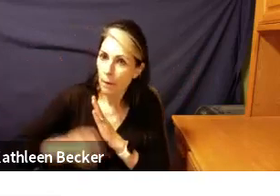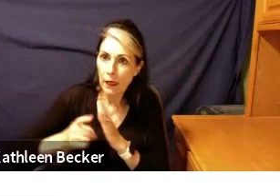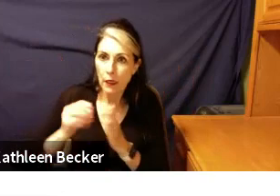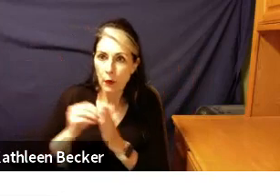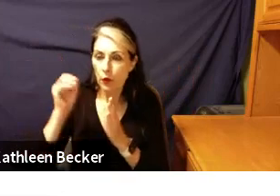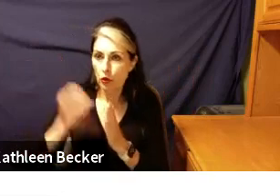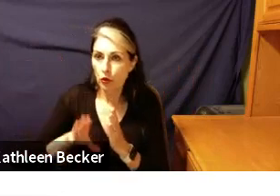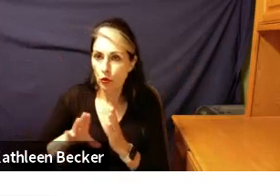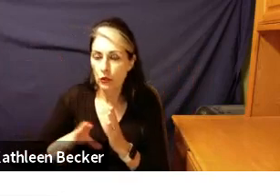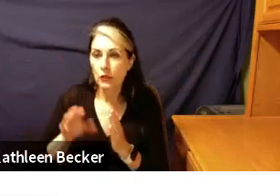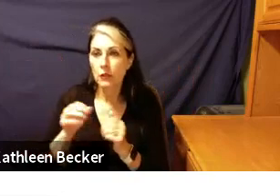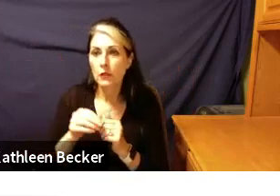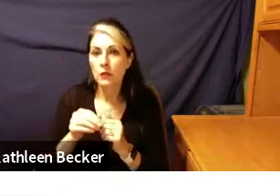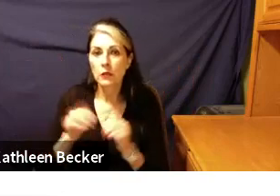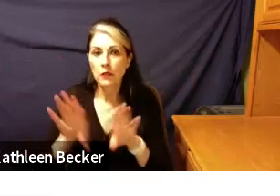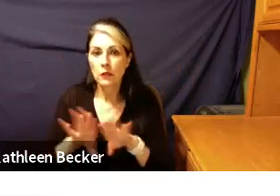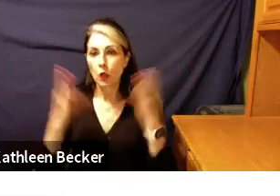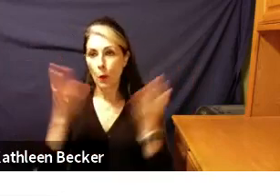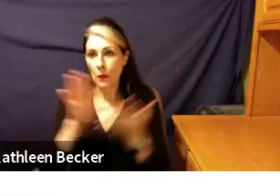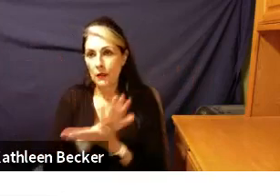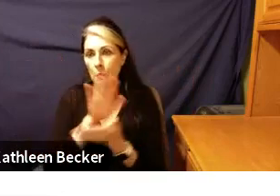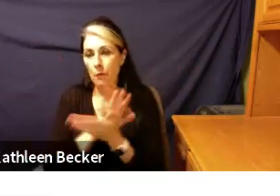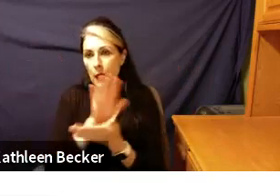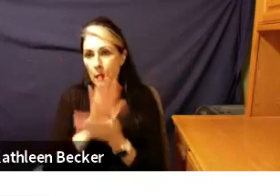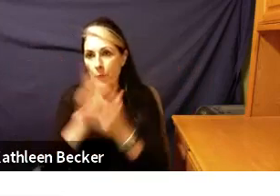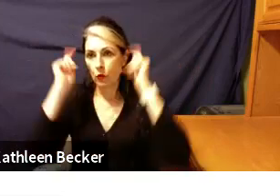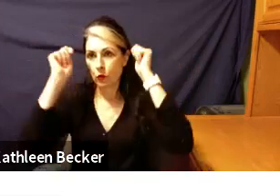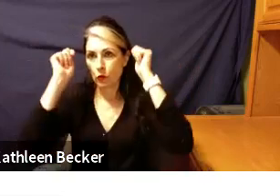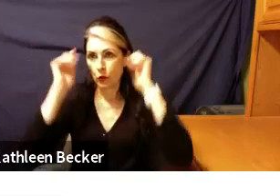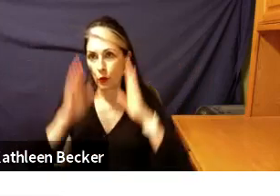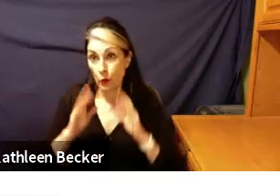student opens their paper tutoring.